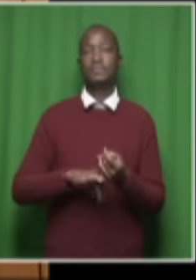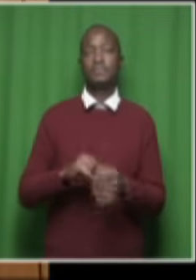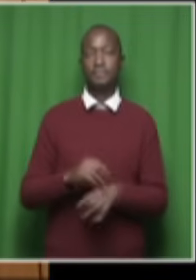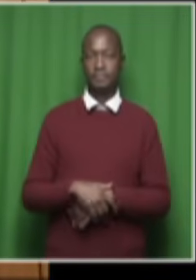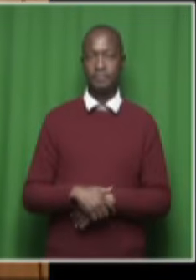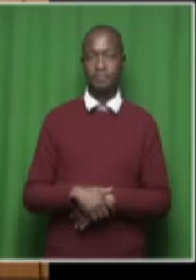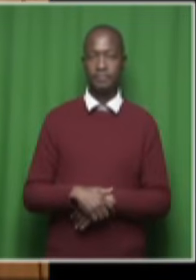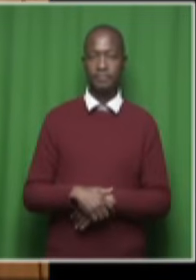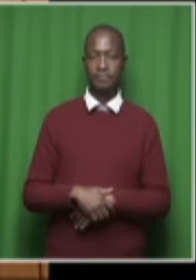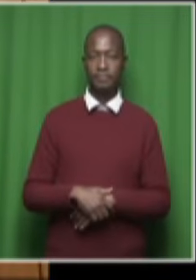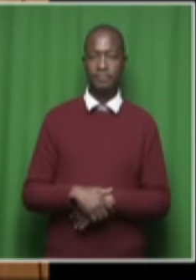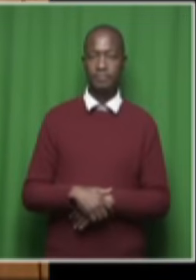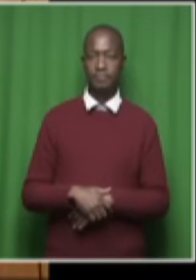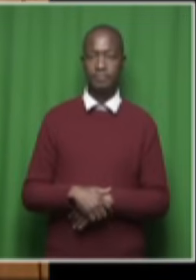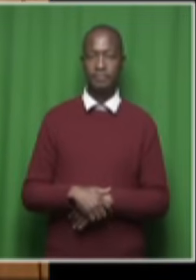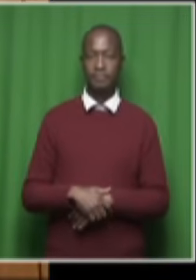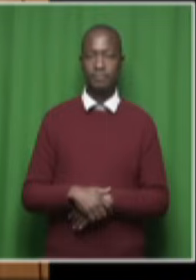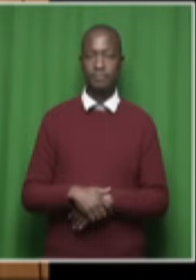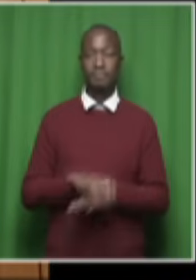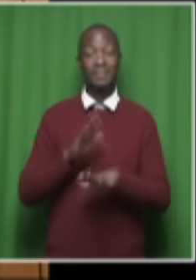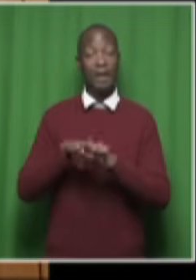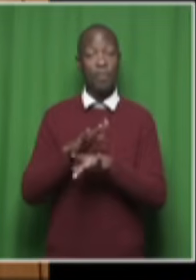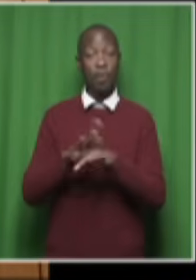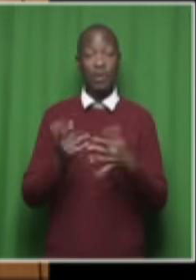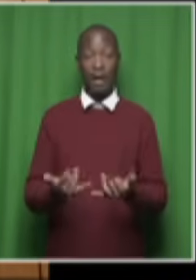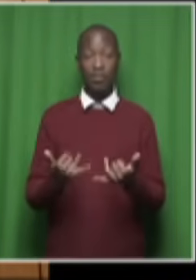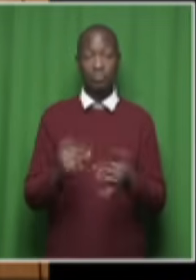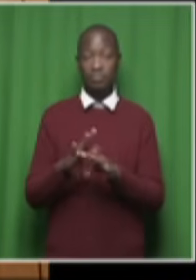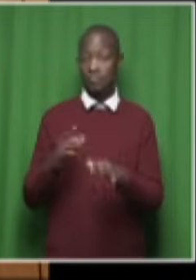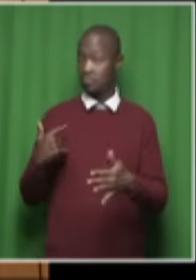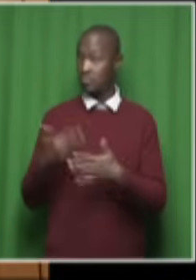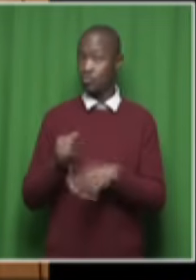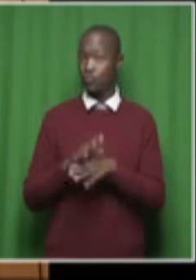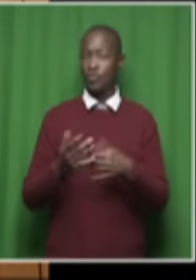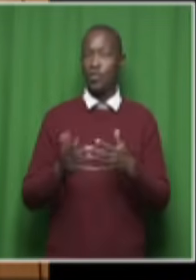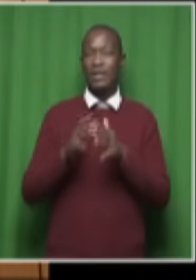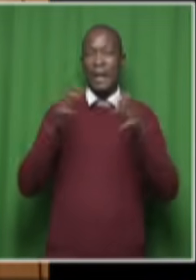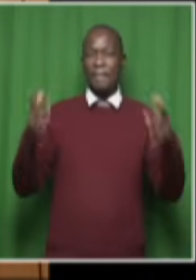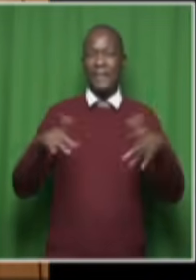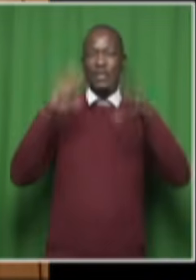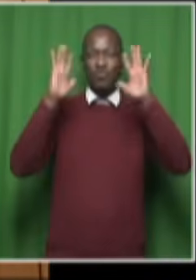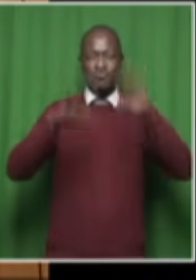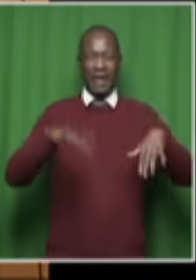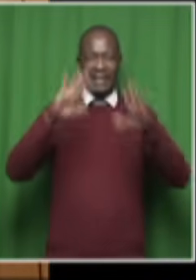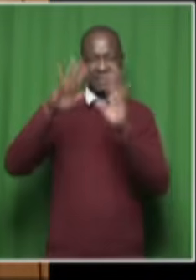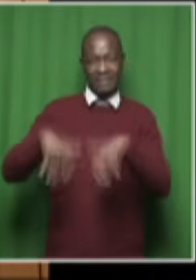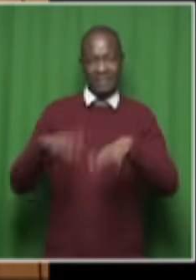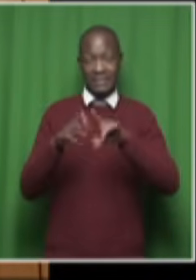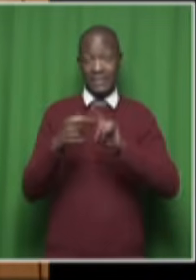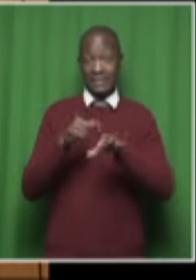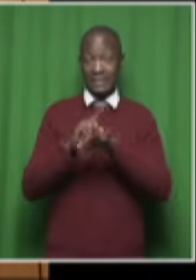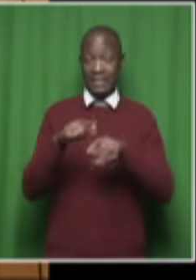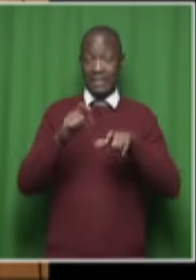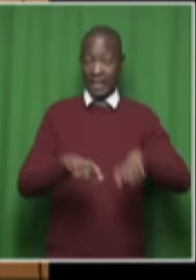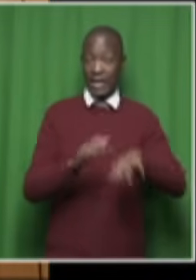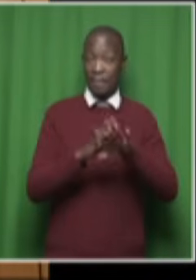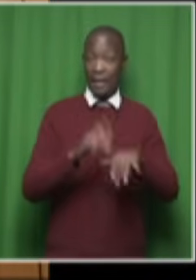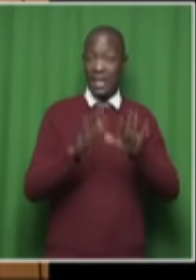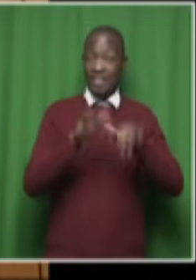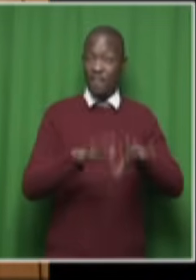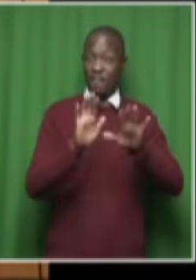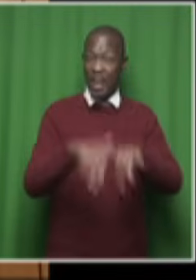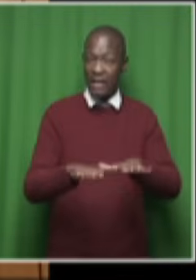of September. Yeah. Now, more recently, we had the big rains in the Cape and the flooding, and that